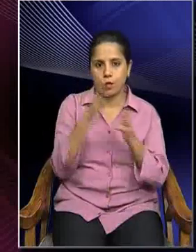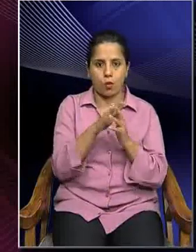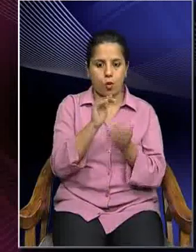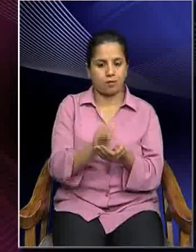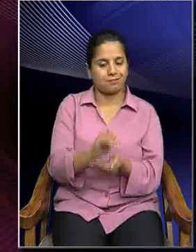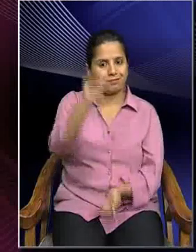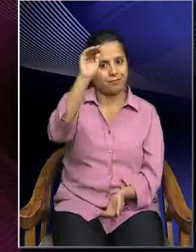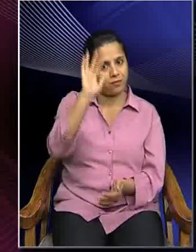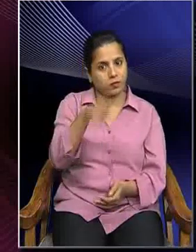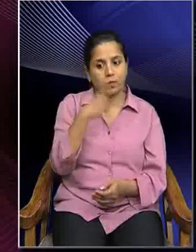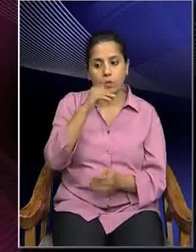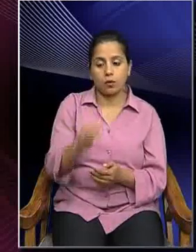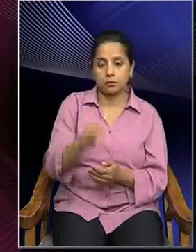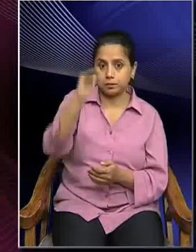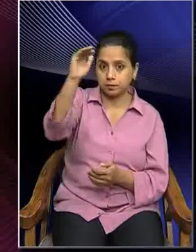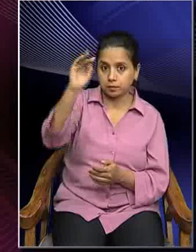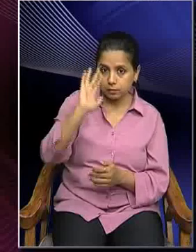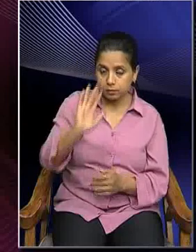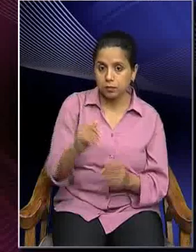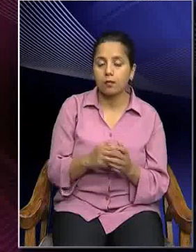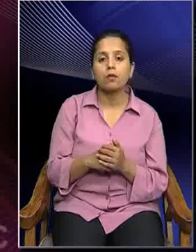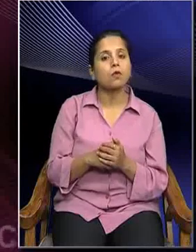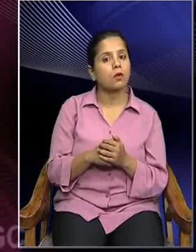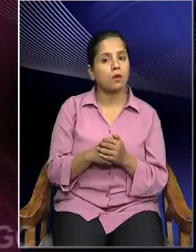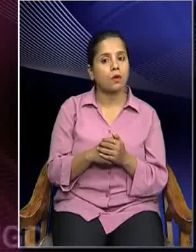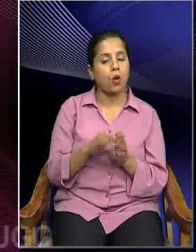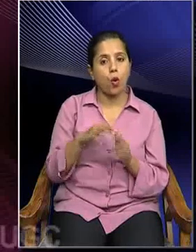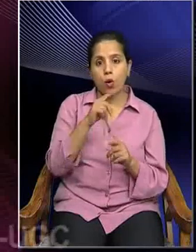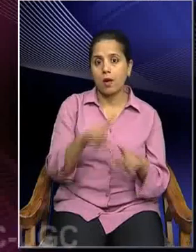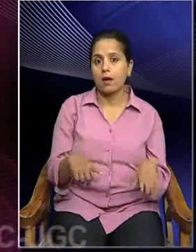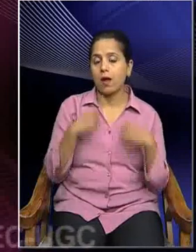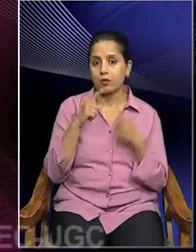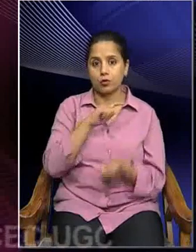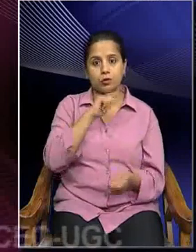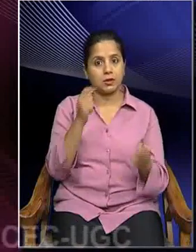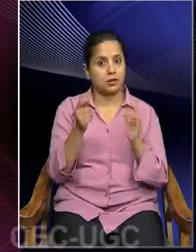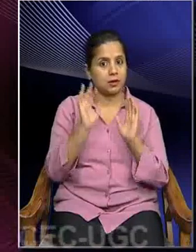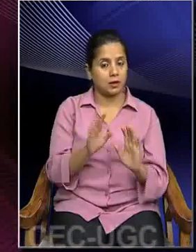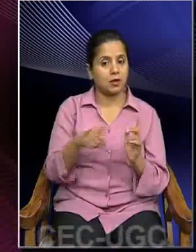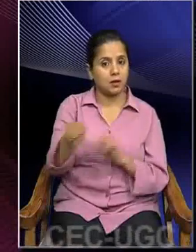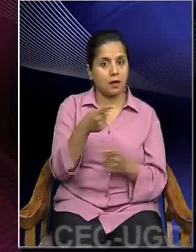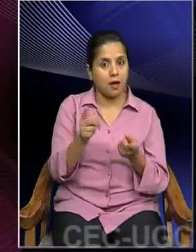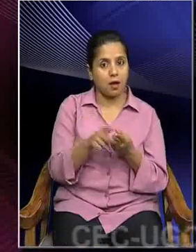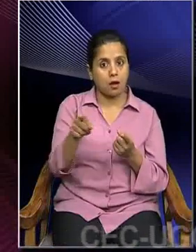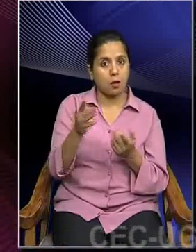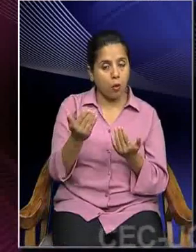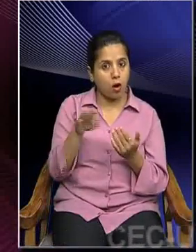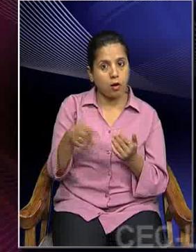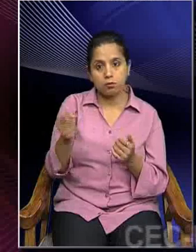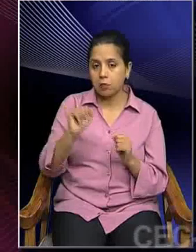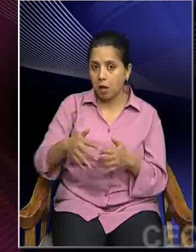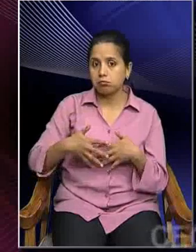the girl matures and her life changes, that is, she becomes capable of